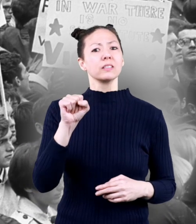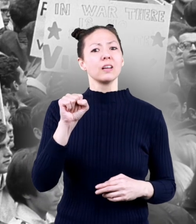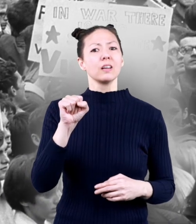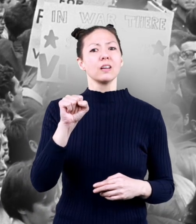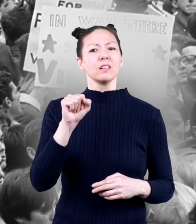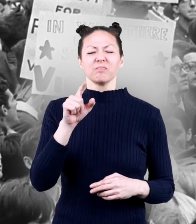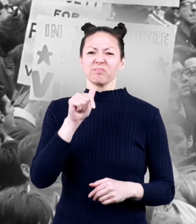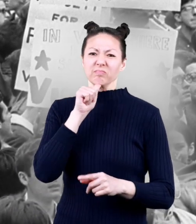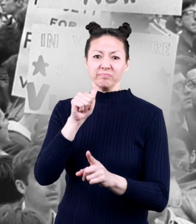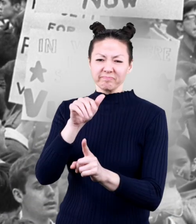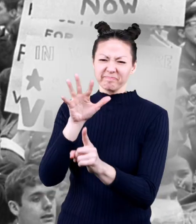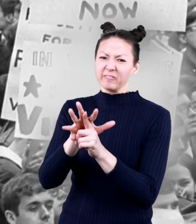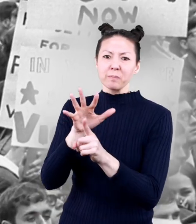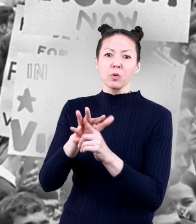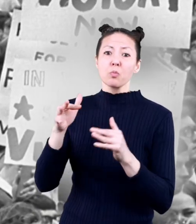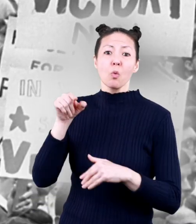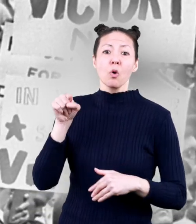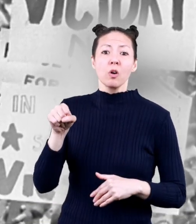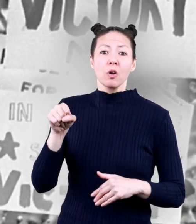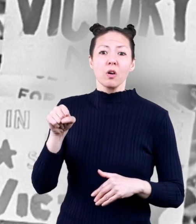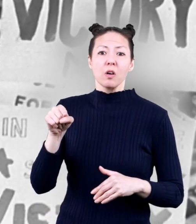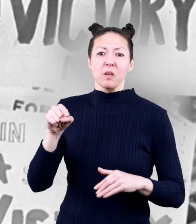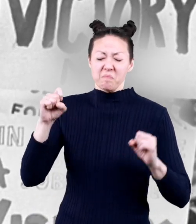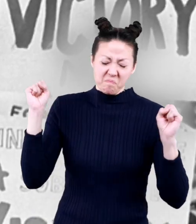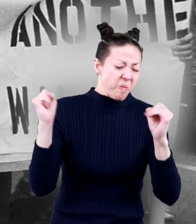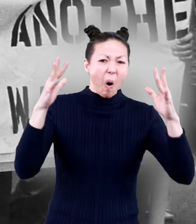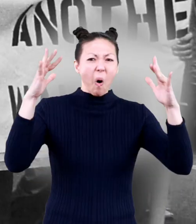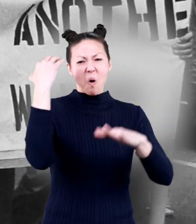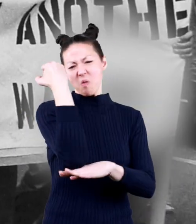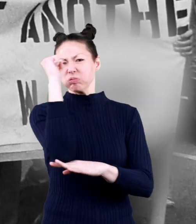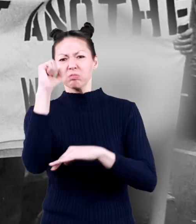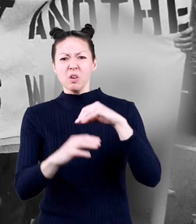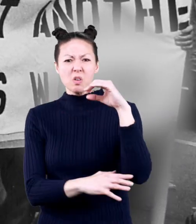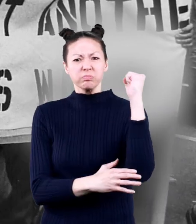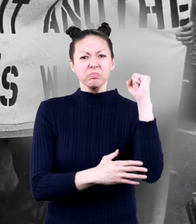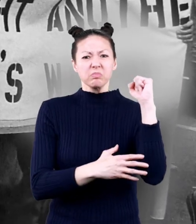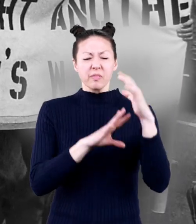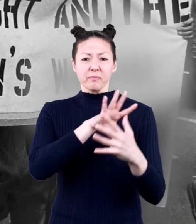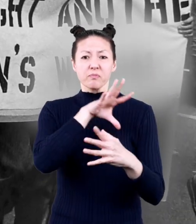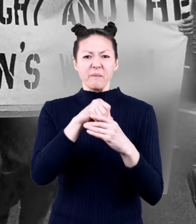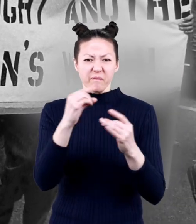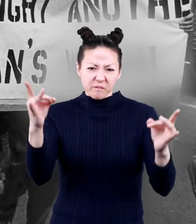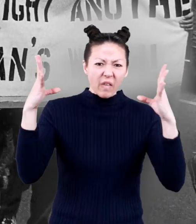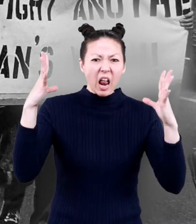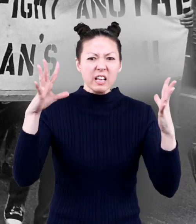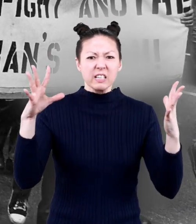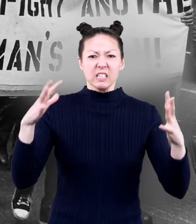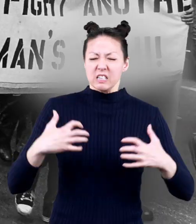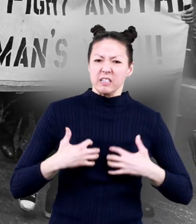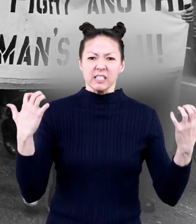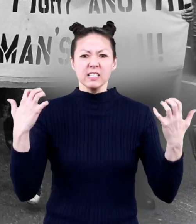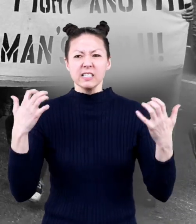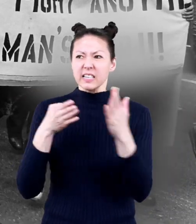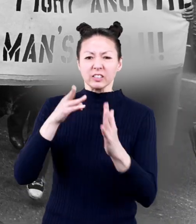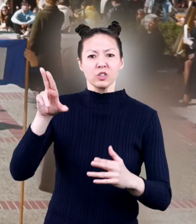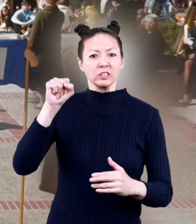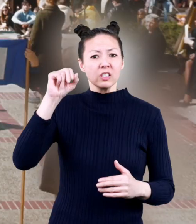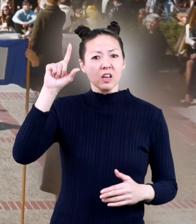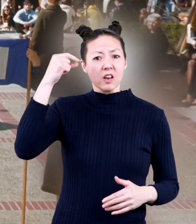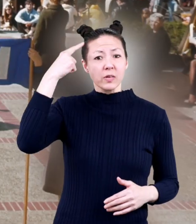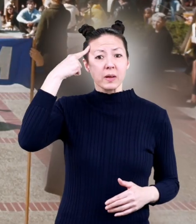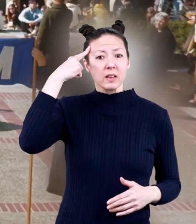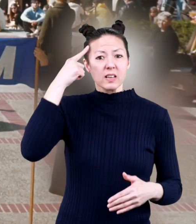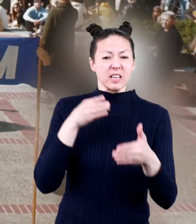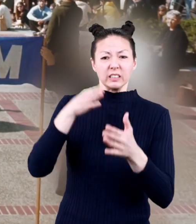United States, it was a very unpopular war, which sparked many protests, some involving violence against the U.S.